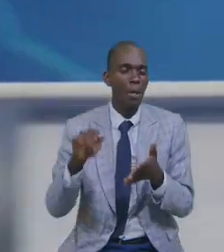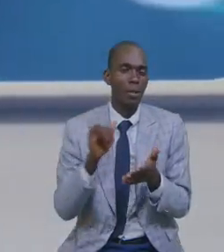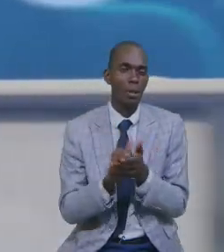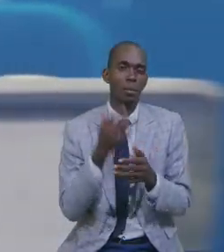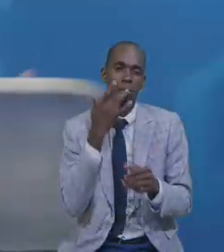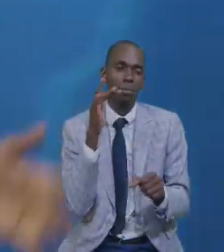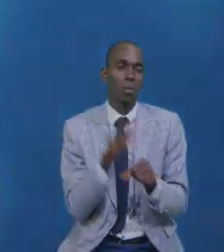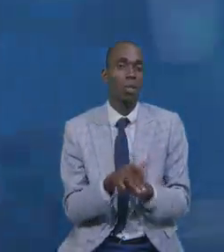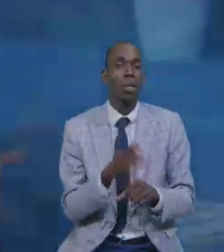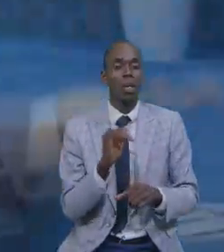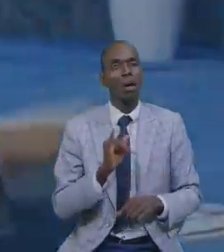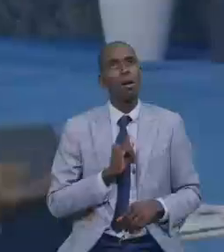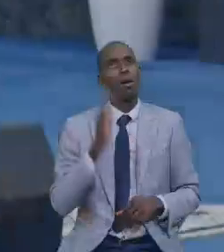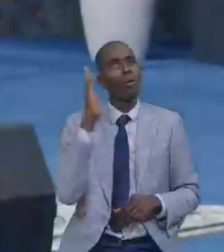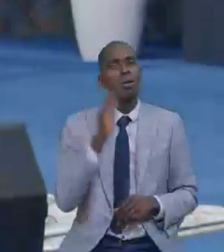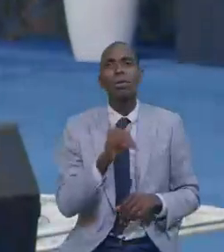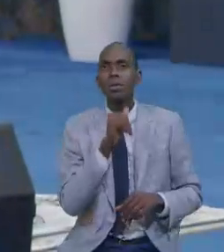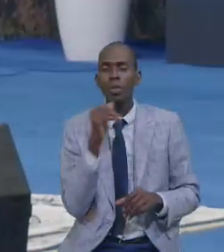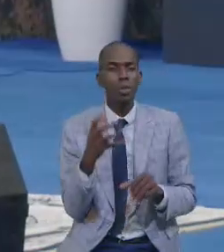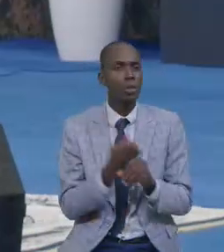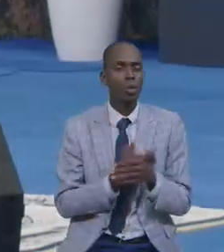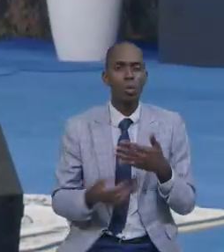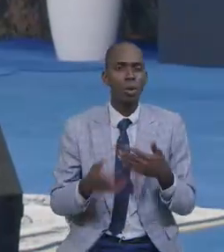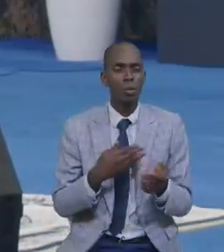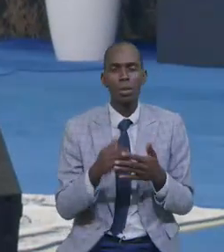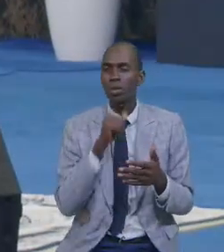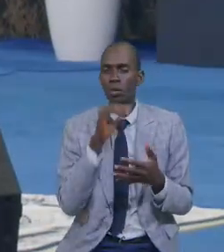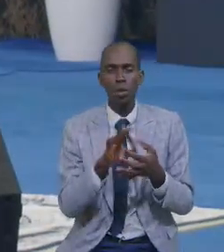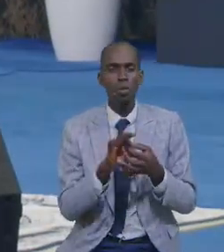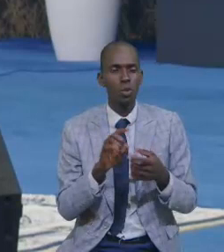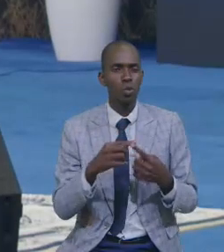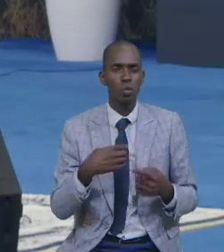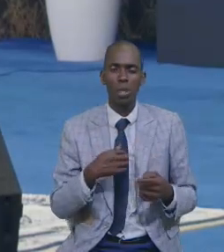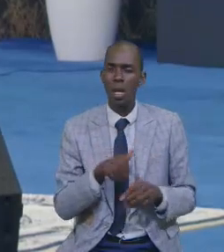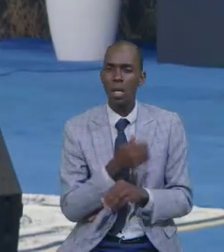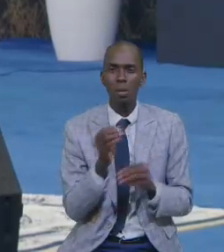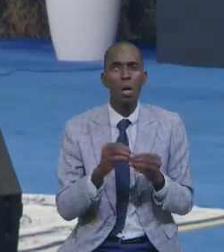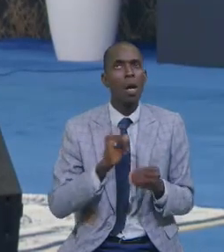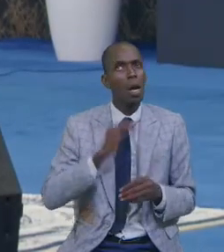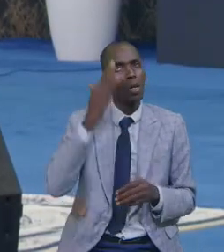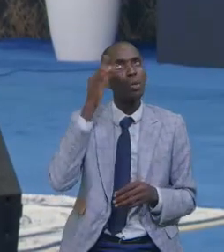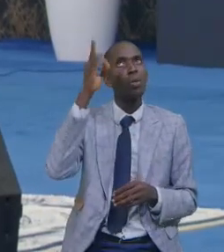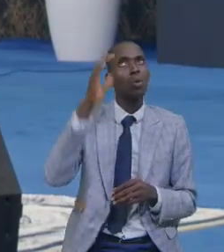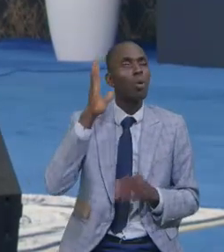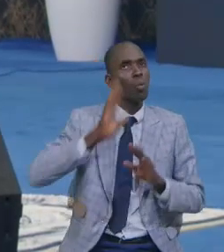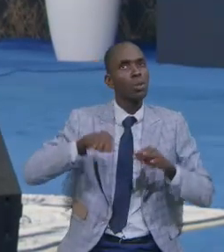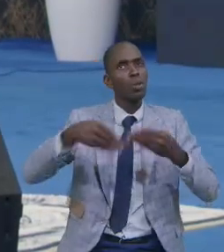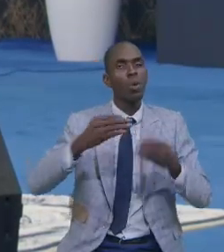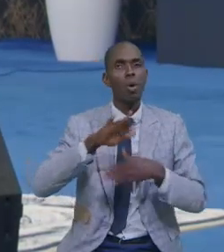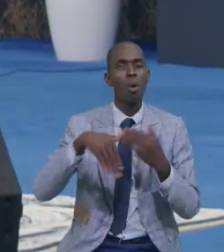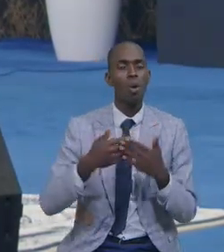will not take whatever does not belong to me anymore, I know God will supply all my need, you